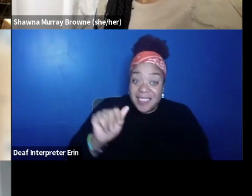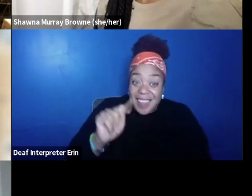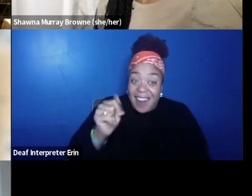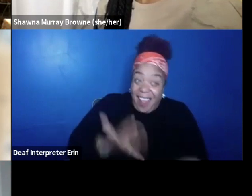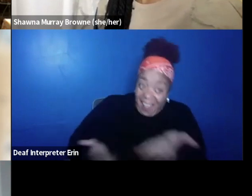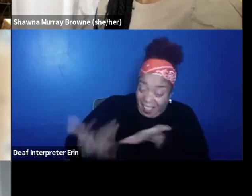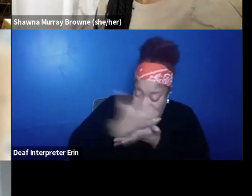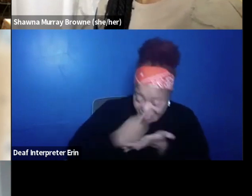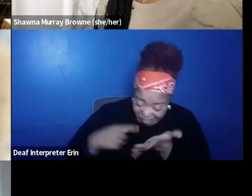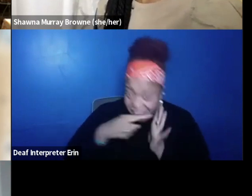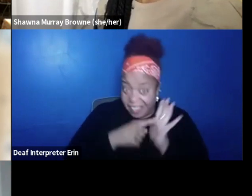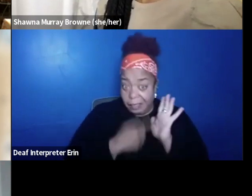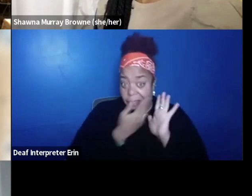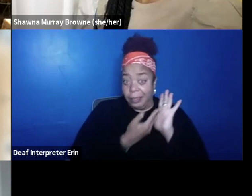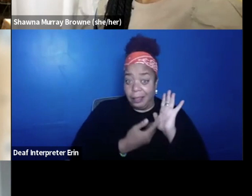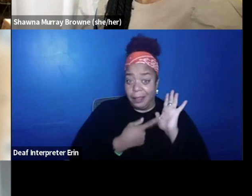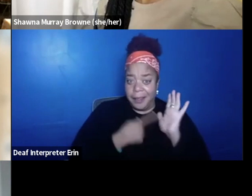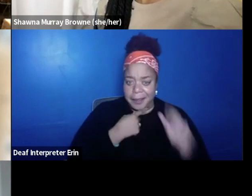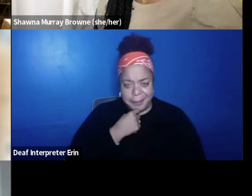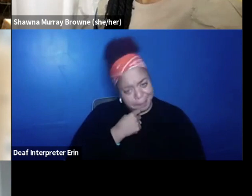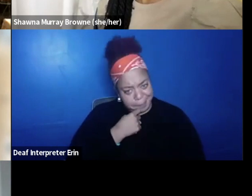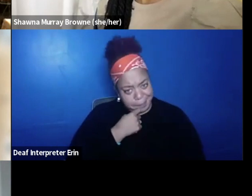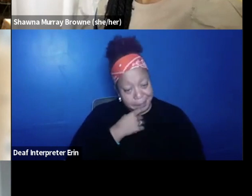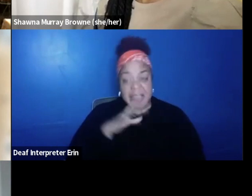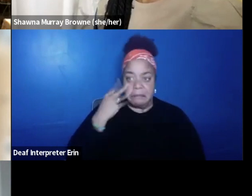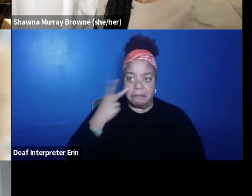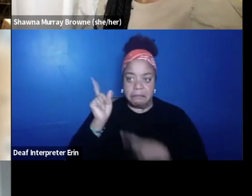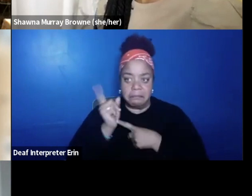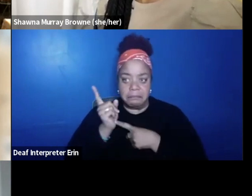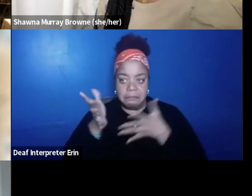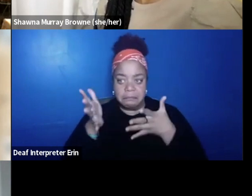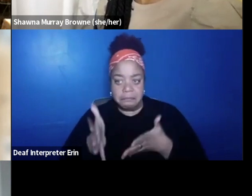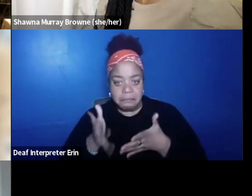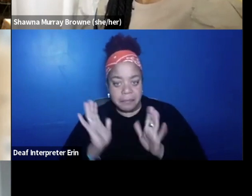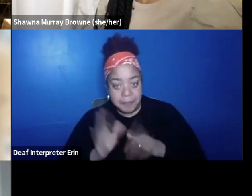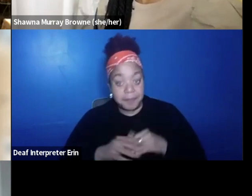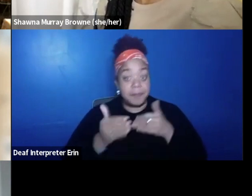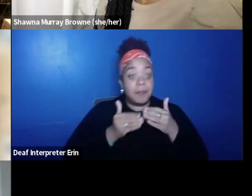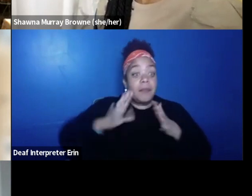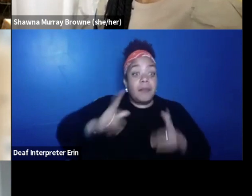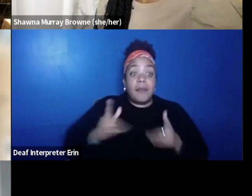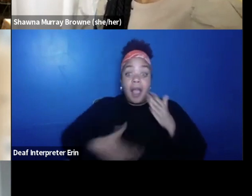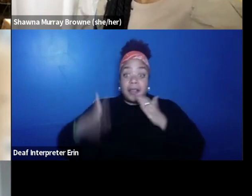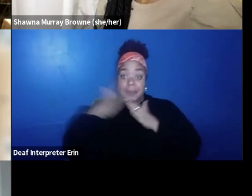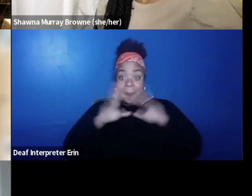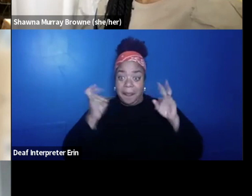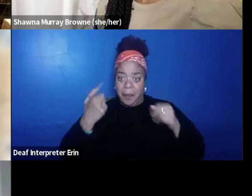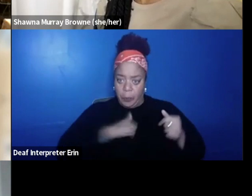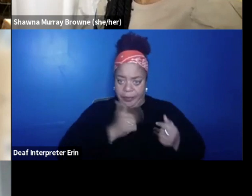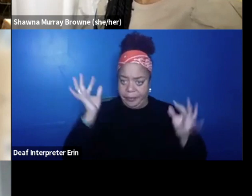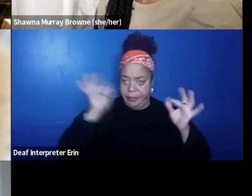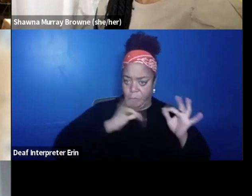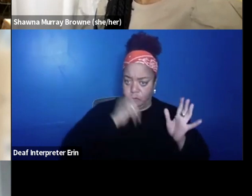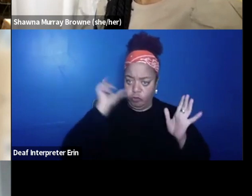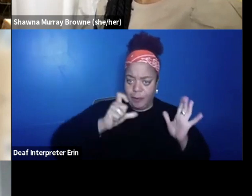We don't need any more data. We know what happens to people living with mental health issues. We know what happens to Black and Indigenous